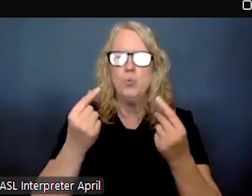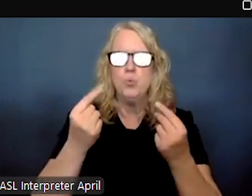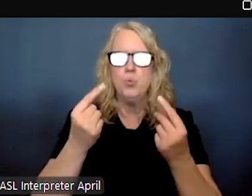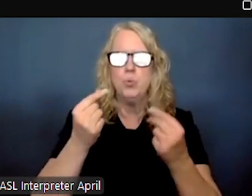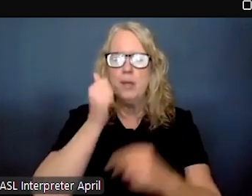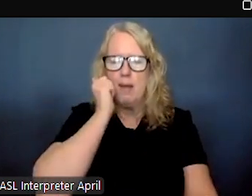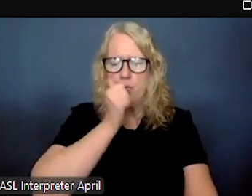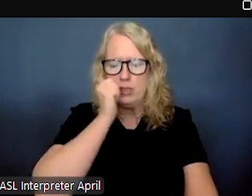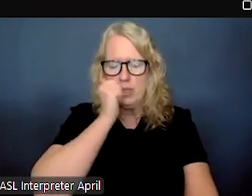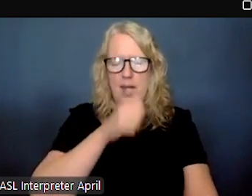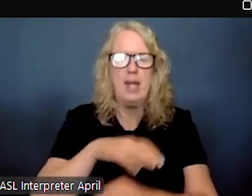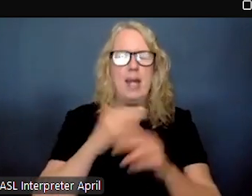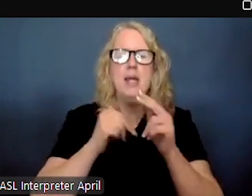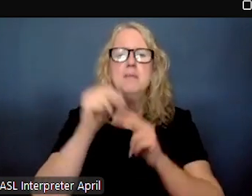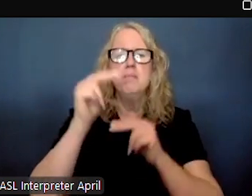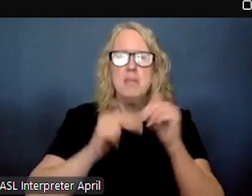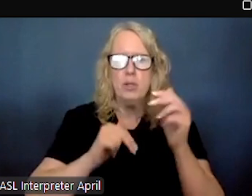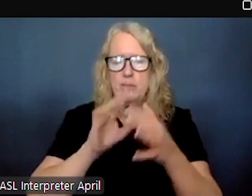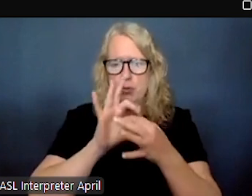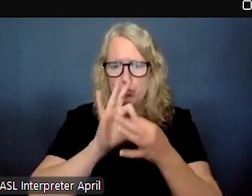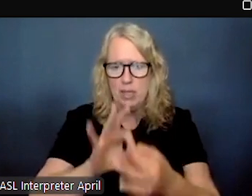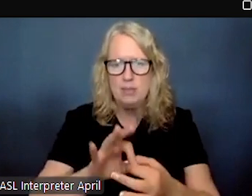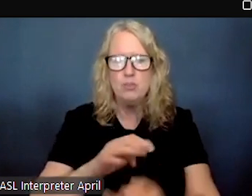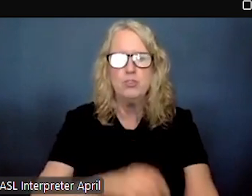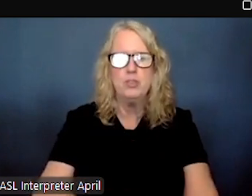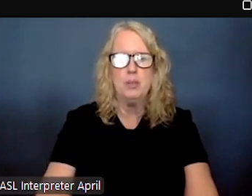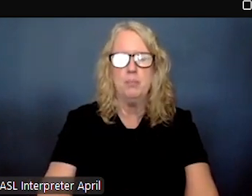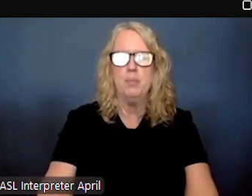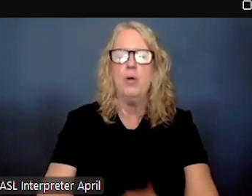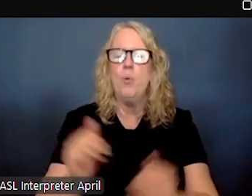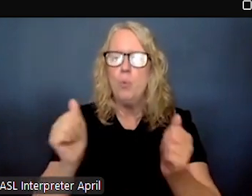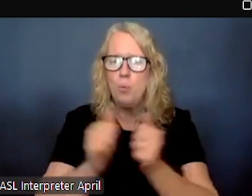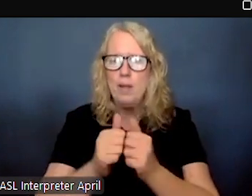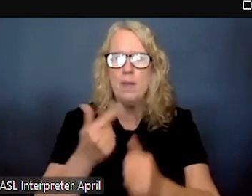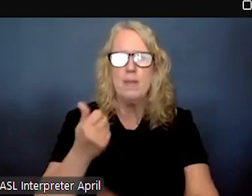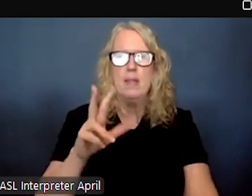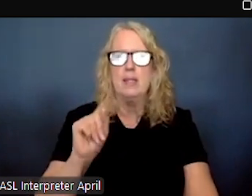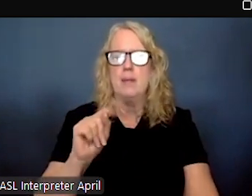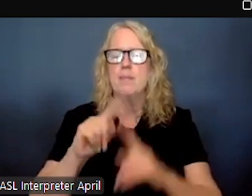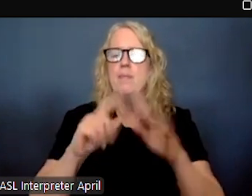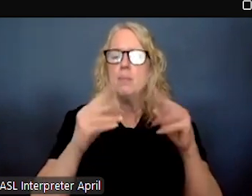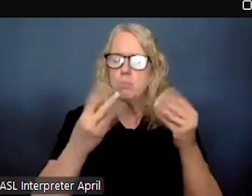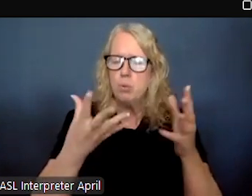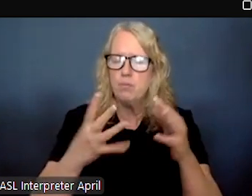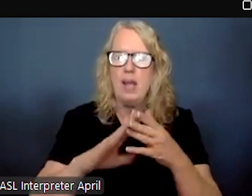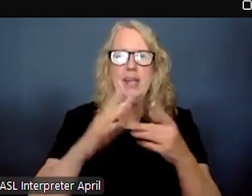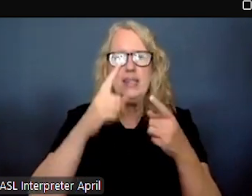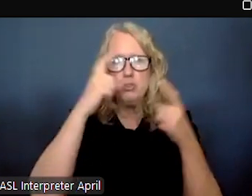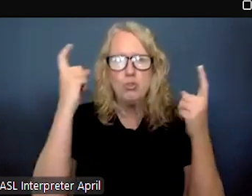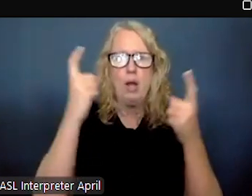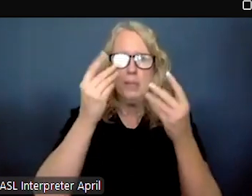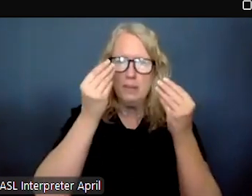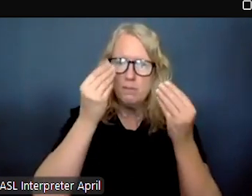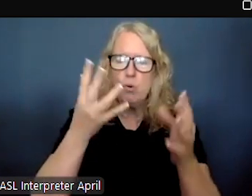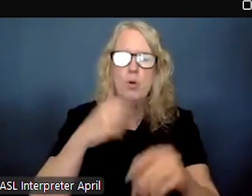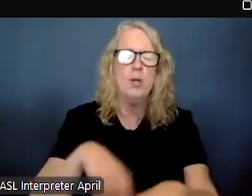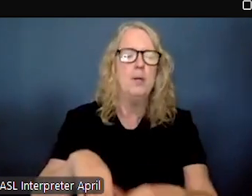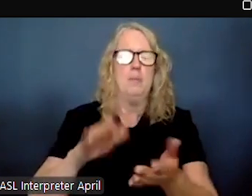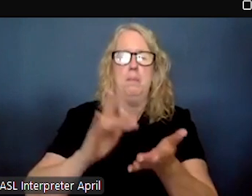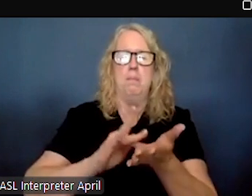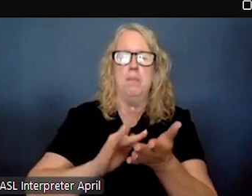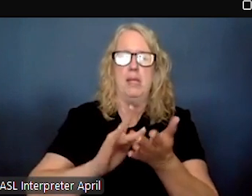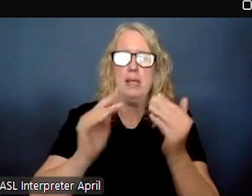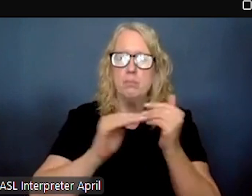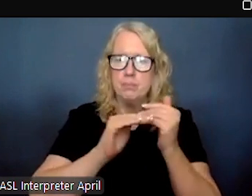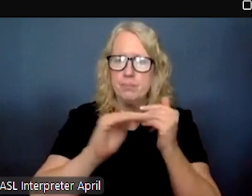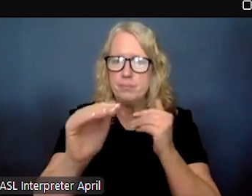day, building relationships with guests and providing trauma informed care, medication